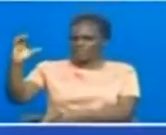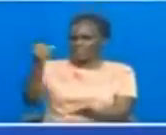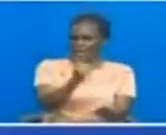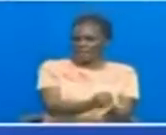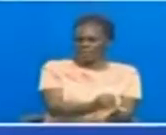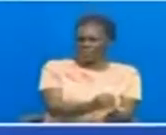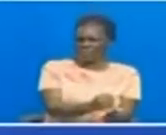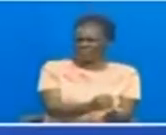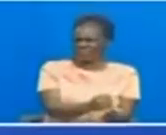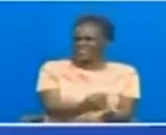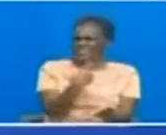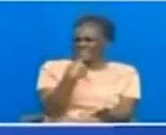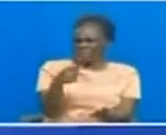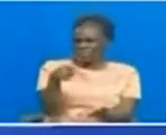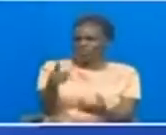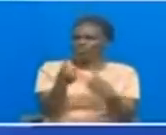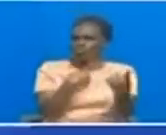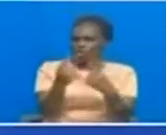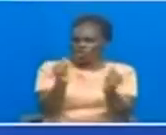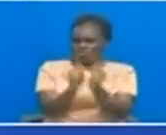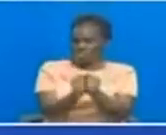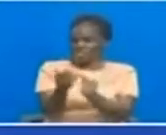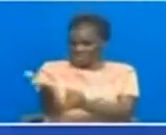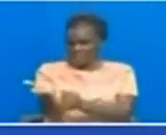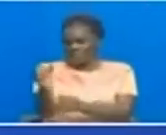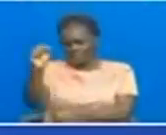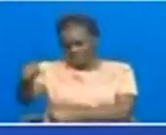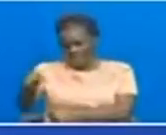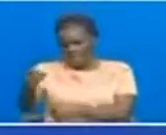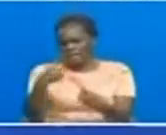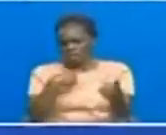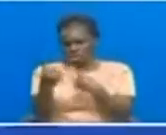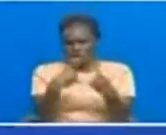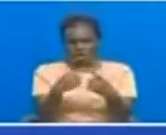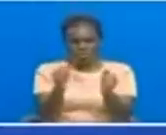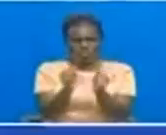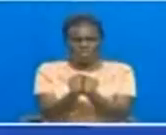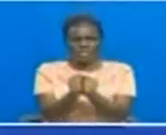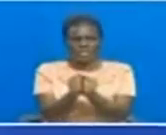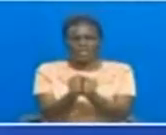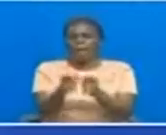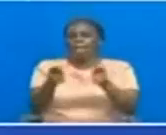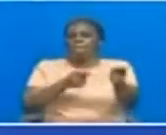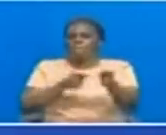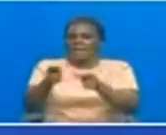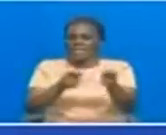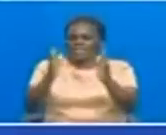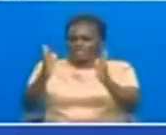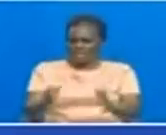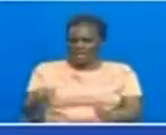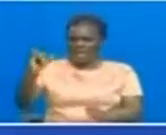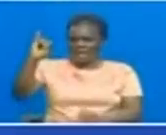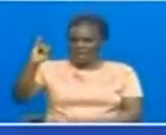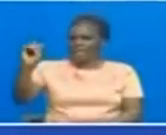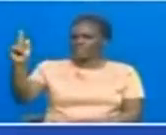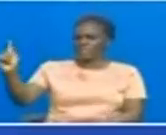Yes. You've mentioned that you're in talks with them. Sure. We've been talking with the manager mm-hmm. at IT